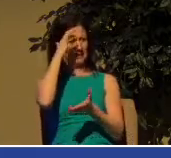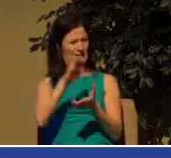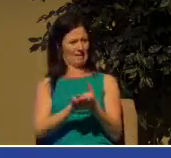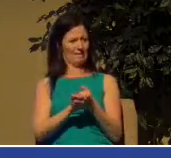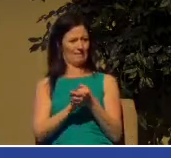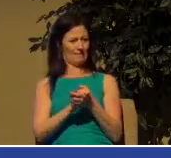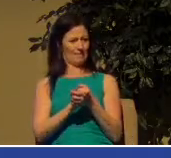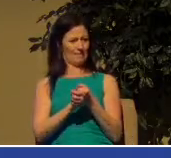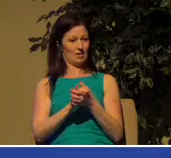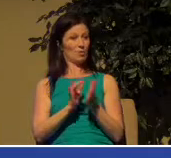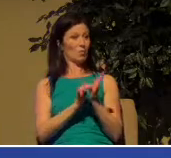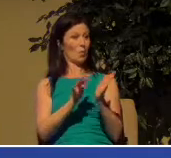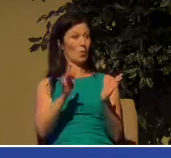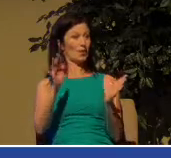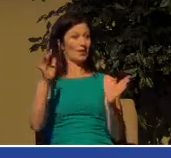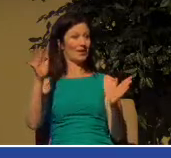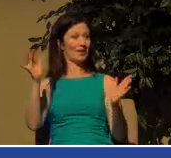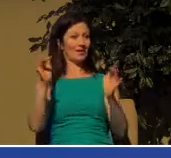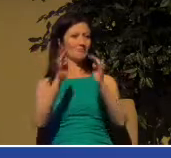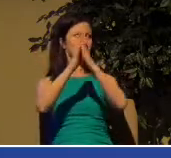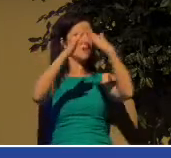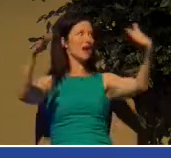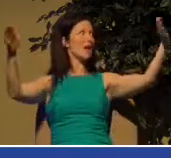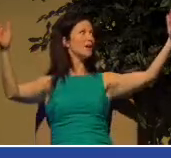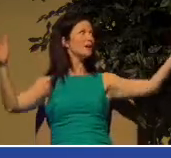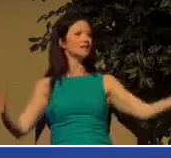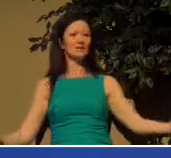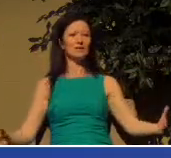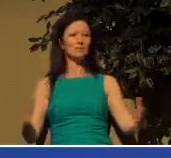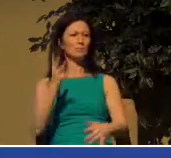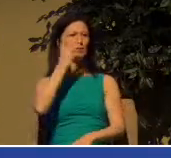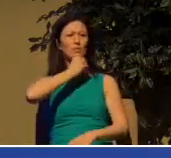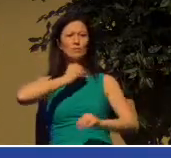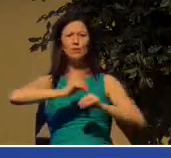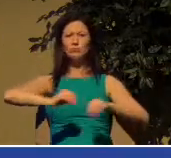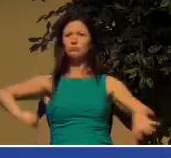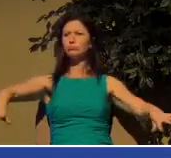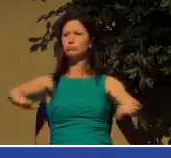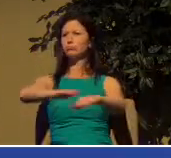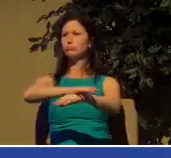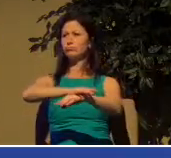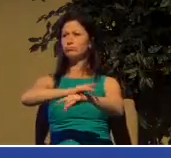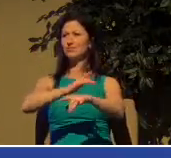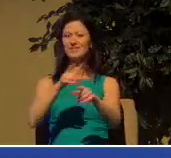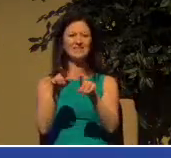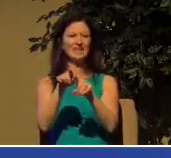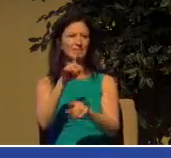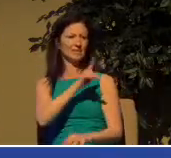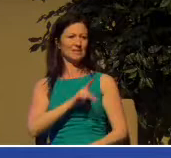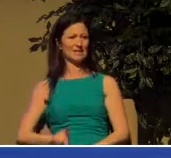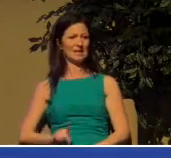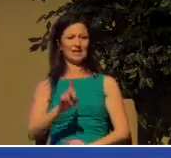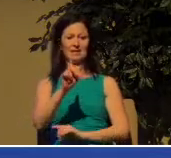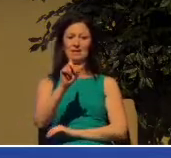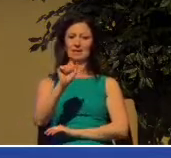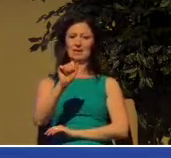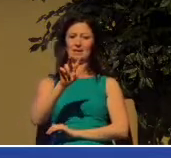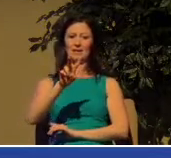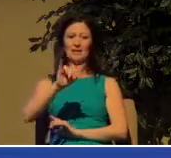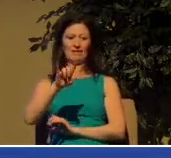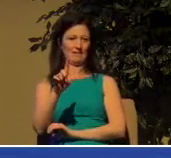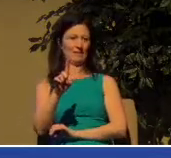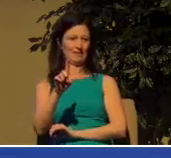the glory they experienced when King David was the king. When David was king, a